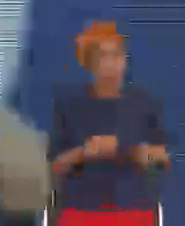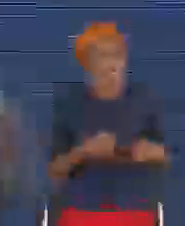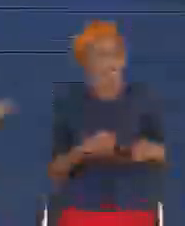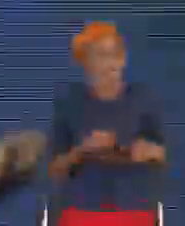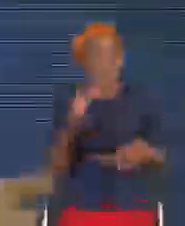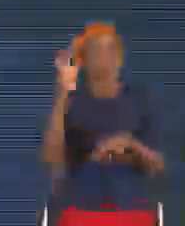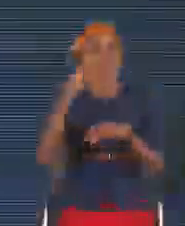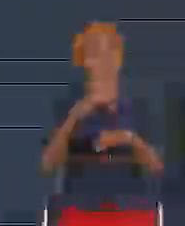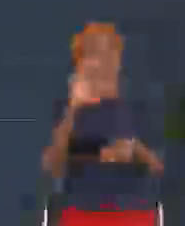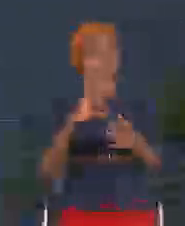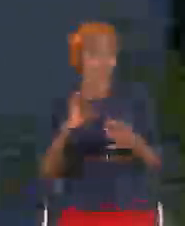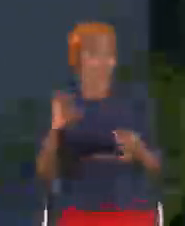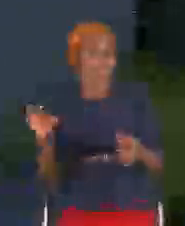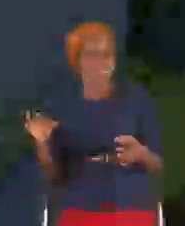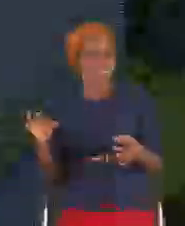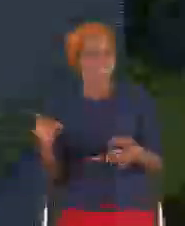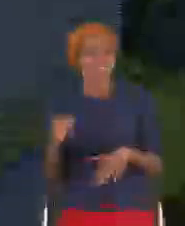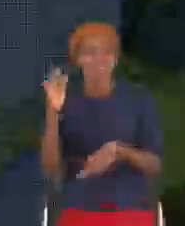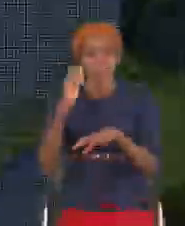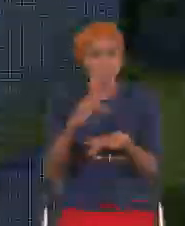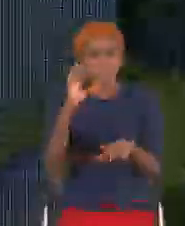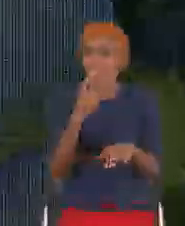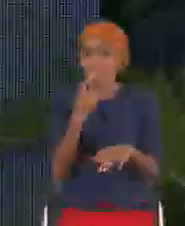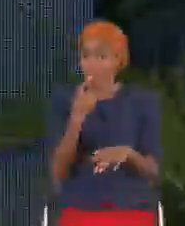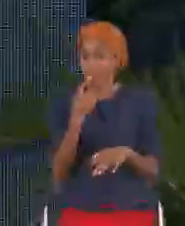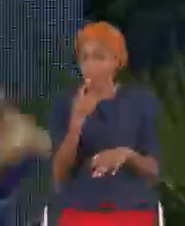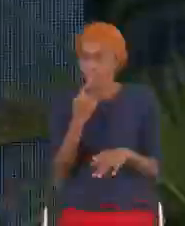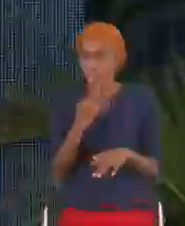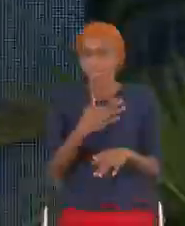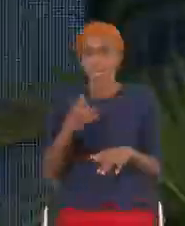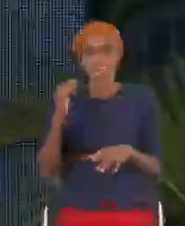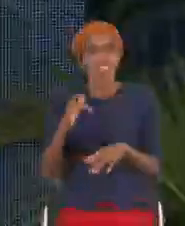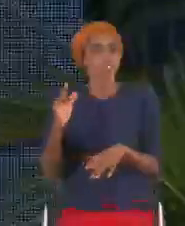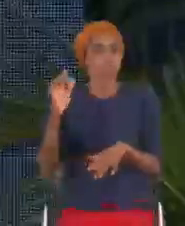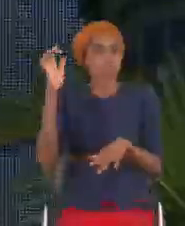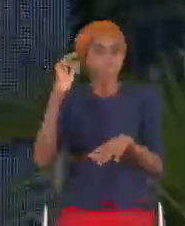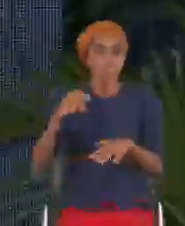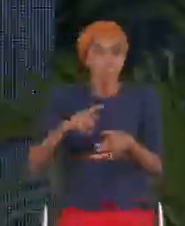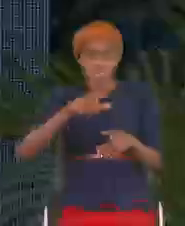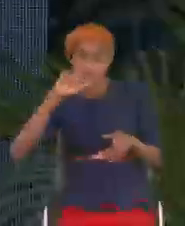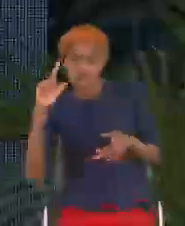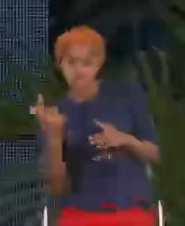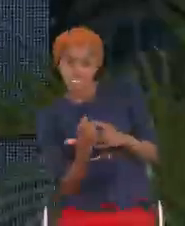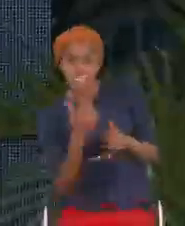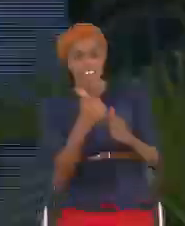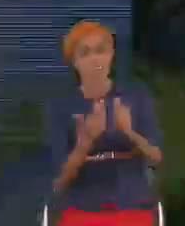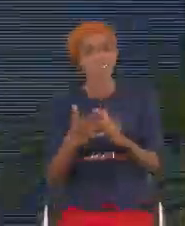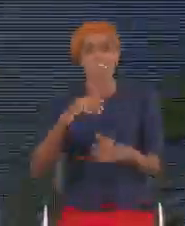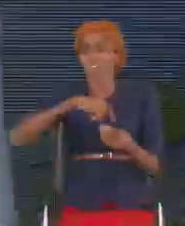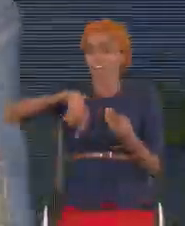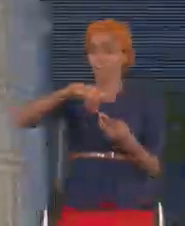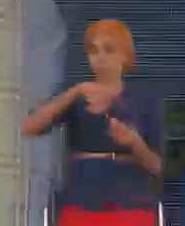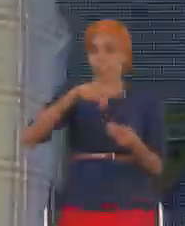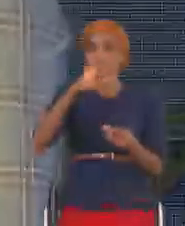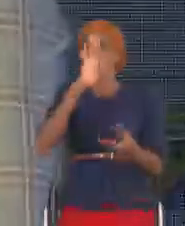He'll touch your spirit. He'll touch your tongue. And then he will turn everything around. You'll be a